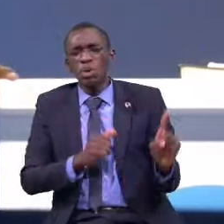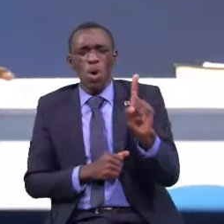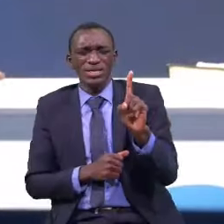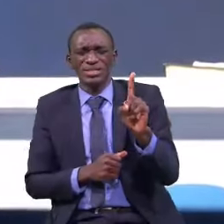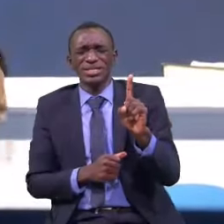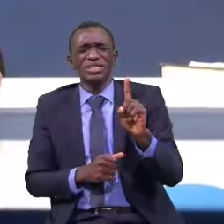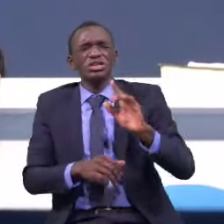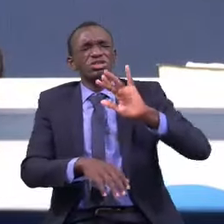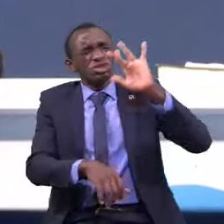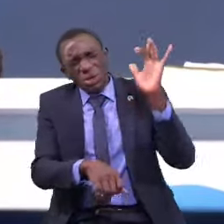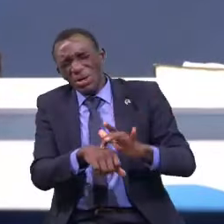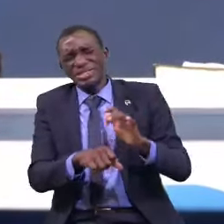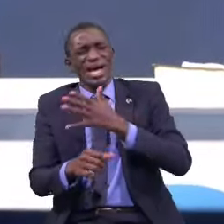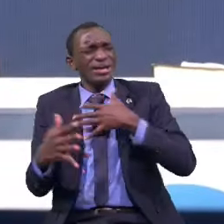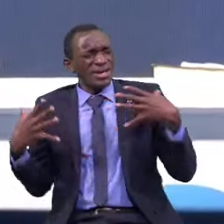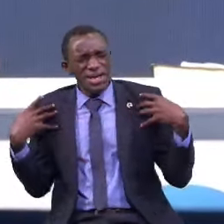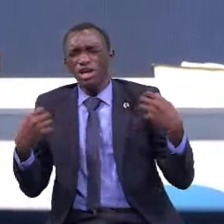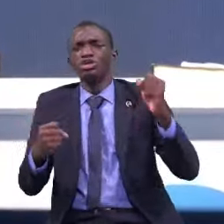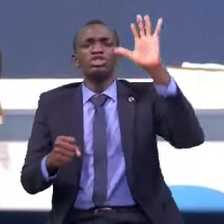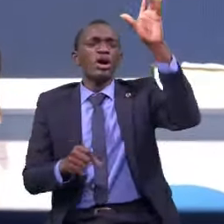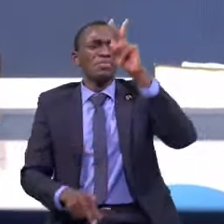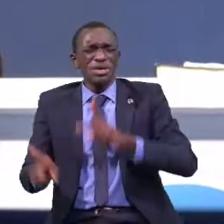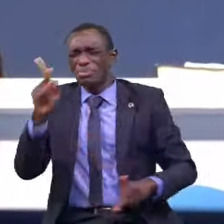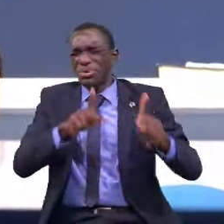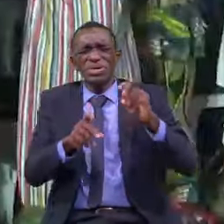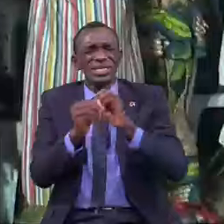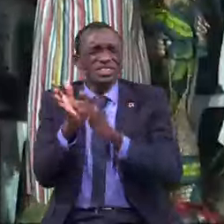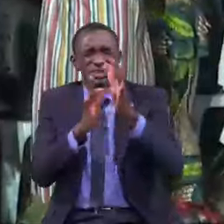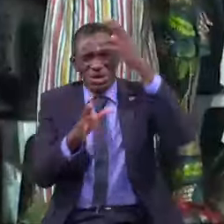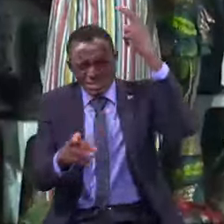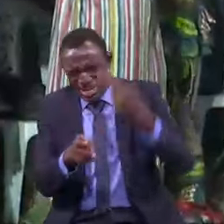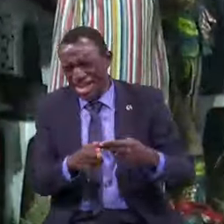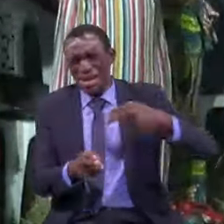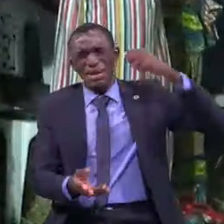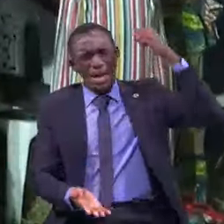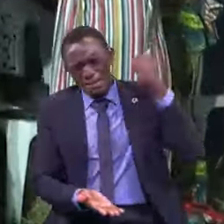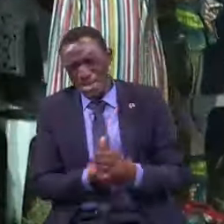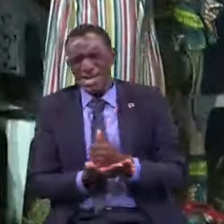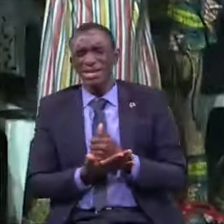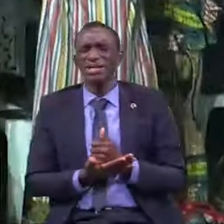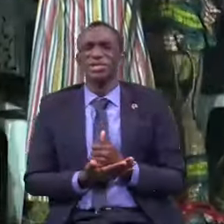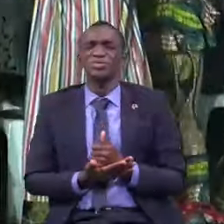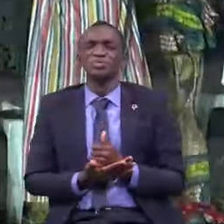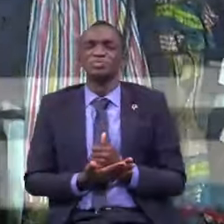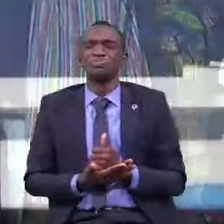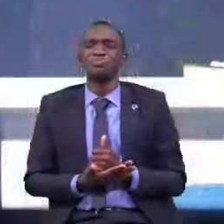Touch and heal your people in Jesus' name.